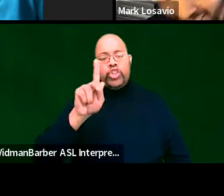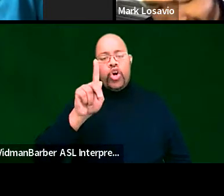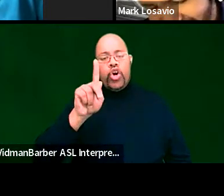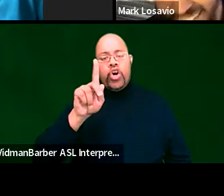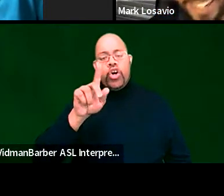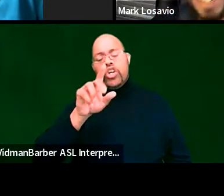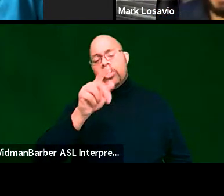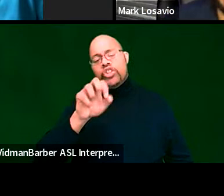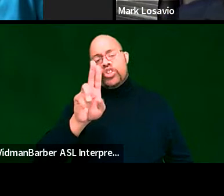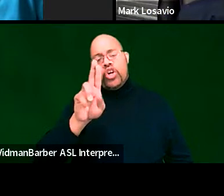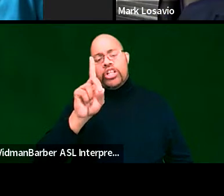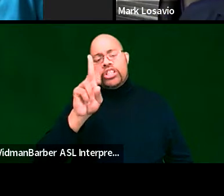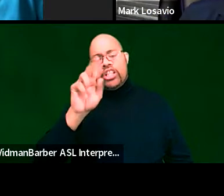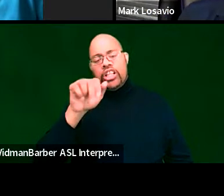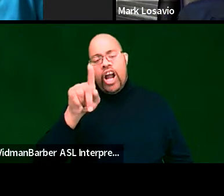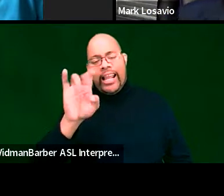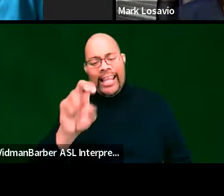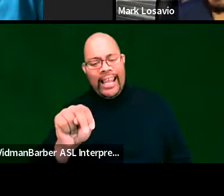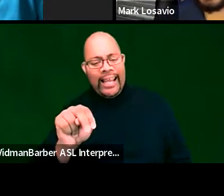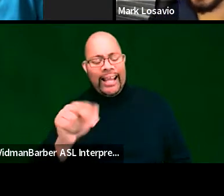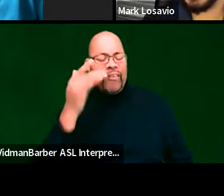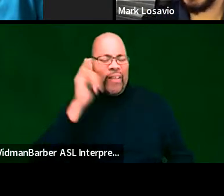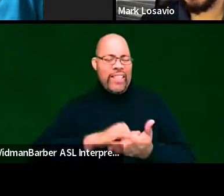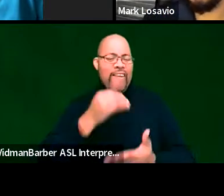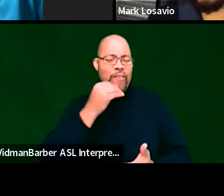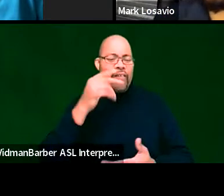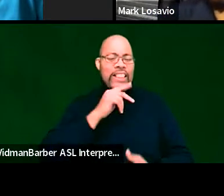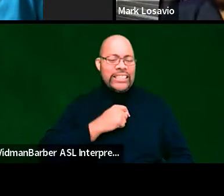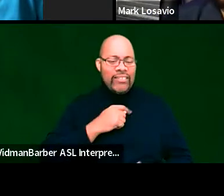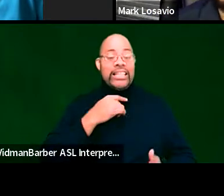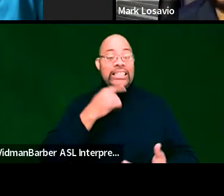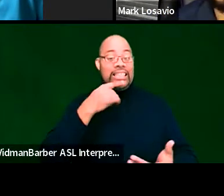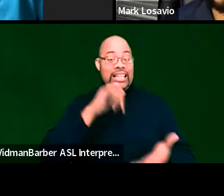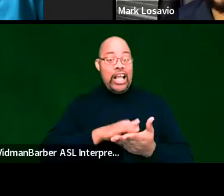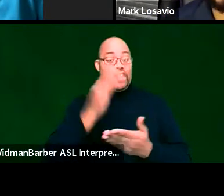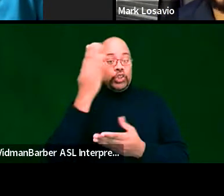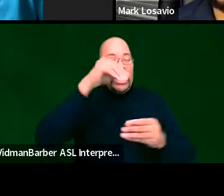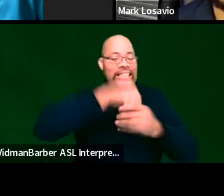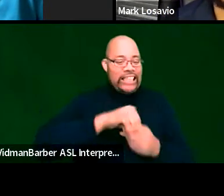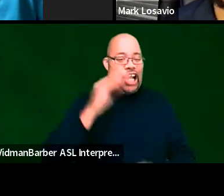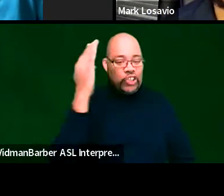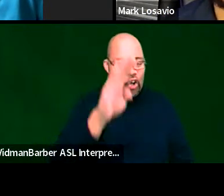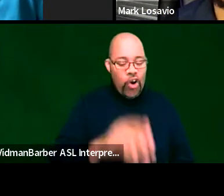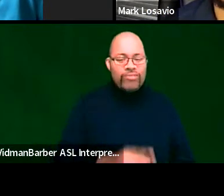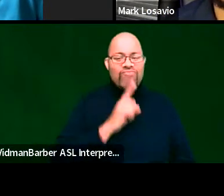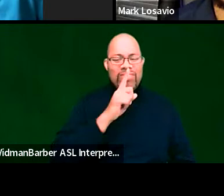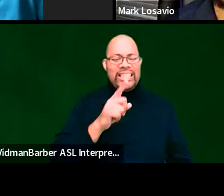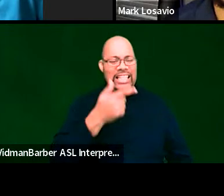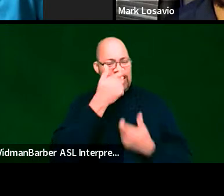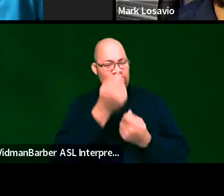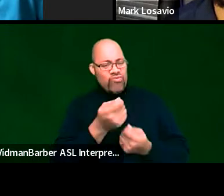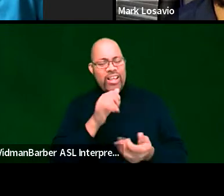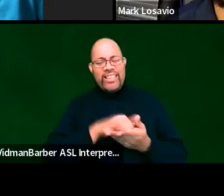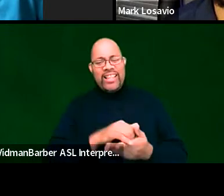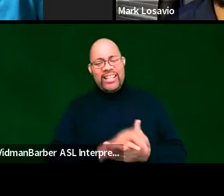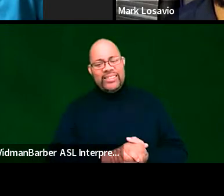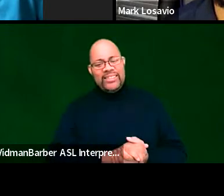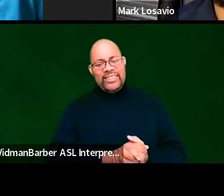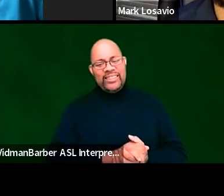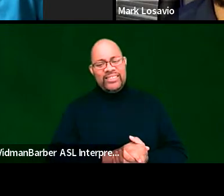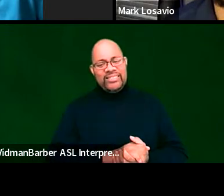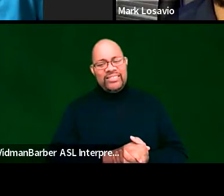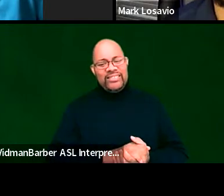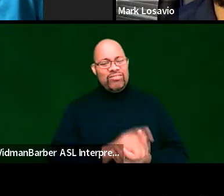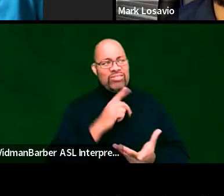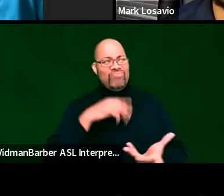a thing. You know how they talk about like turducken things? Like that is what they said this was. It was very interesting. Like